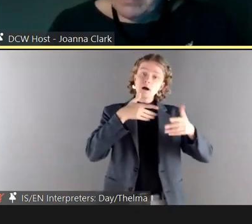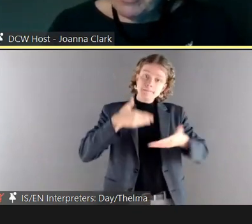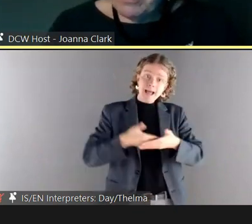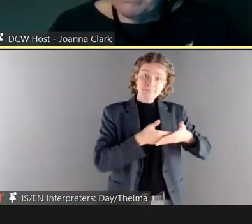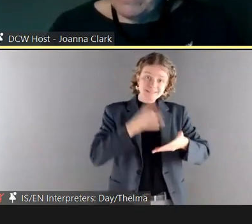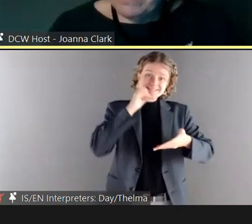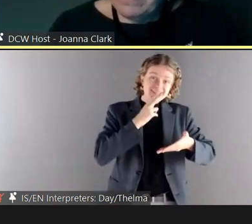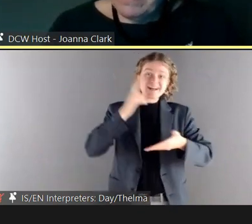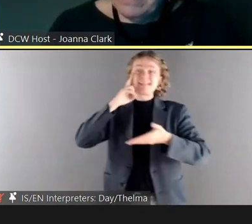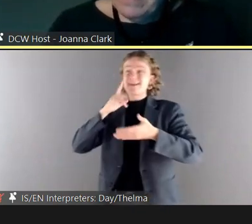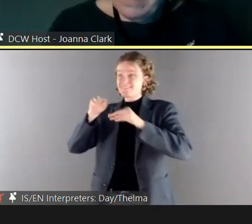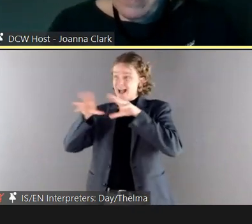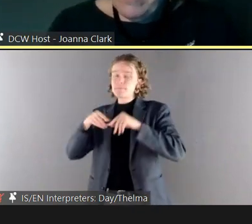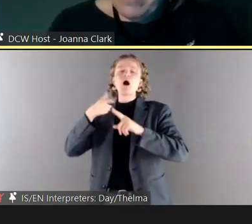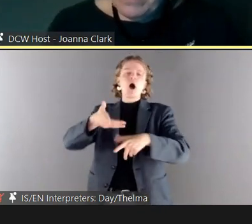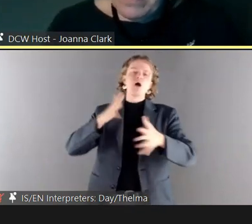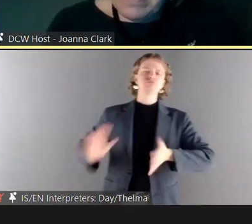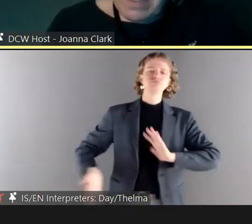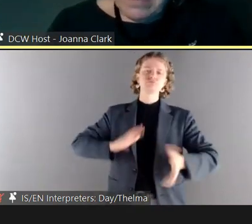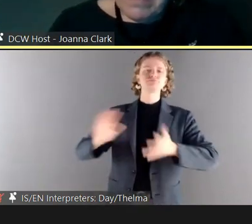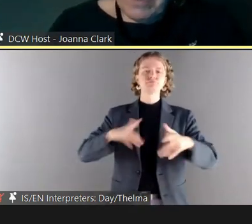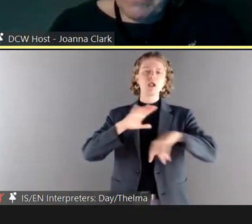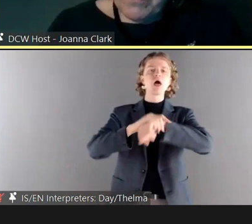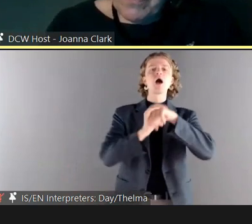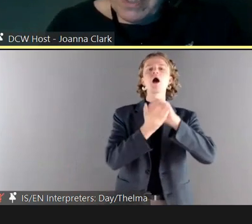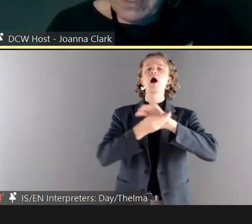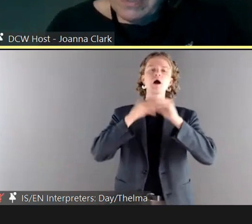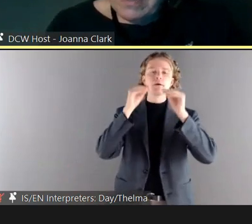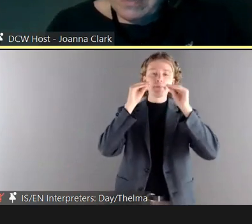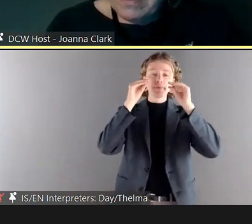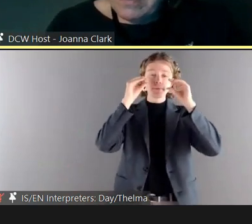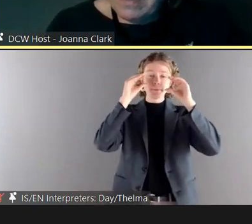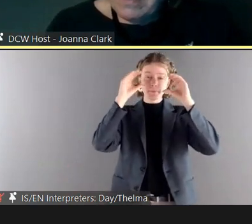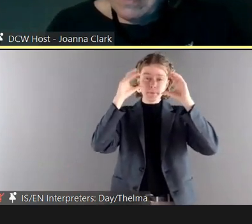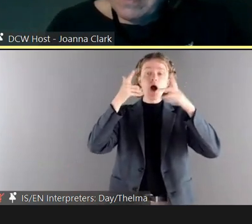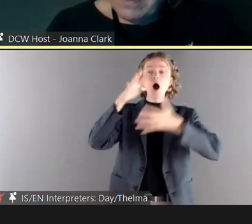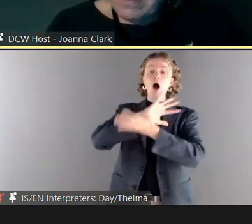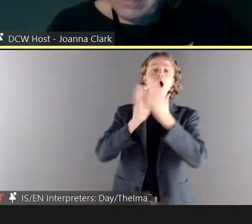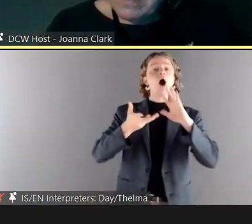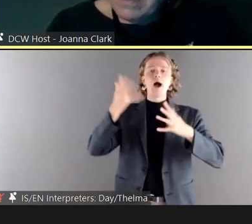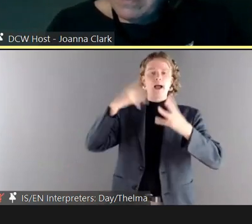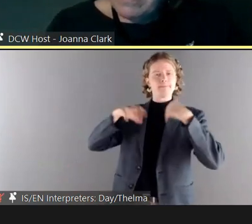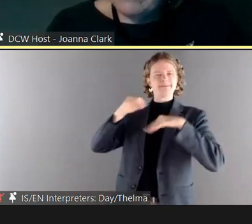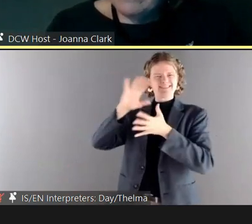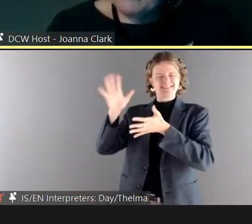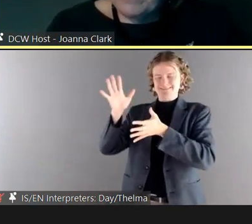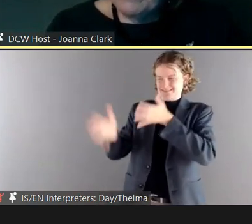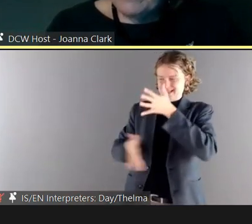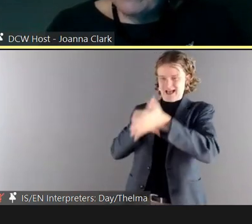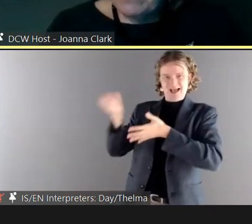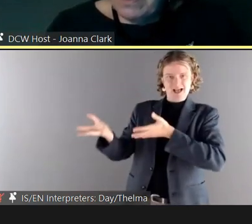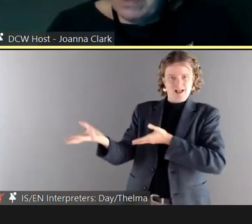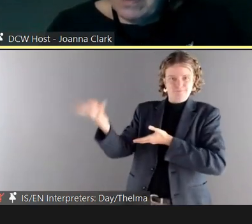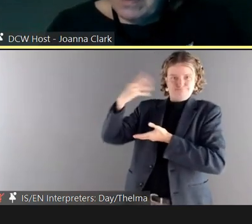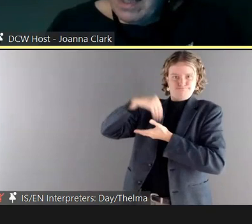by touching and feeling, and then when their sight develops through seeing and understanding signs. And these